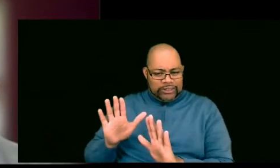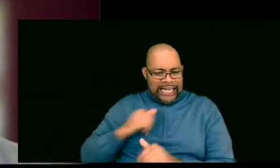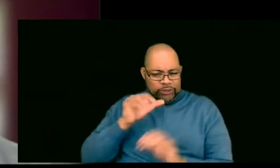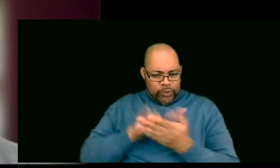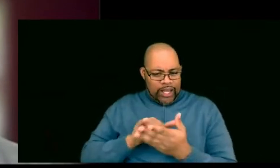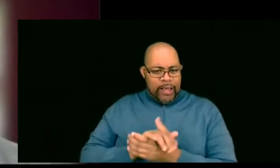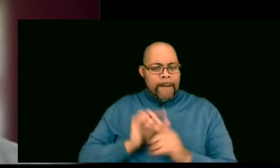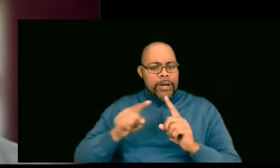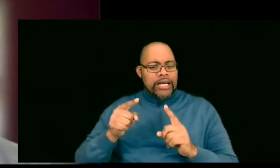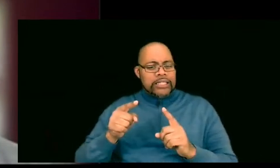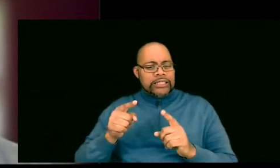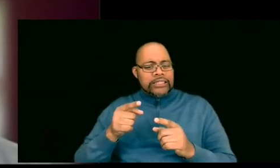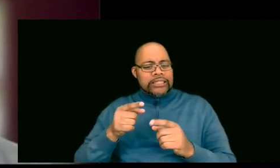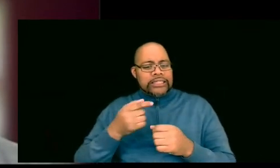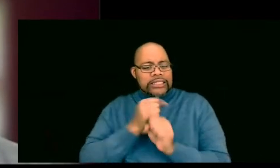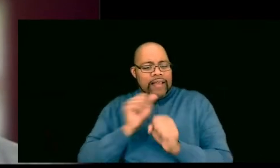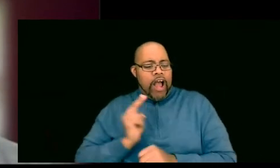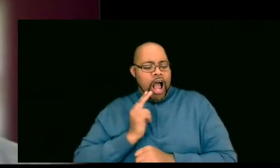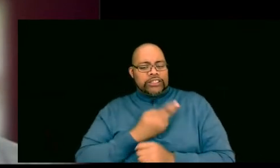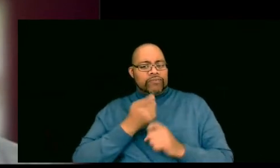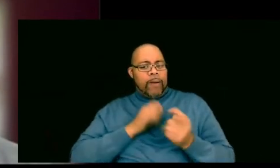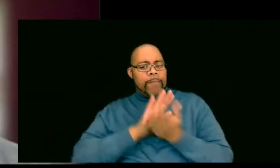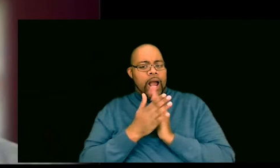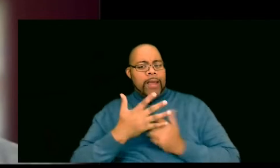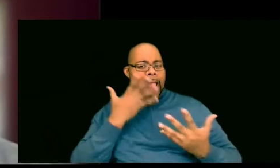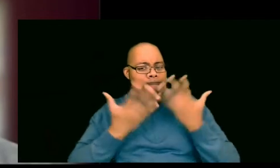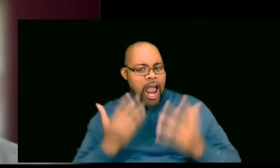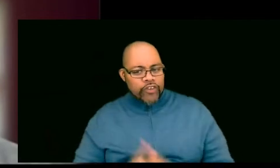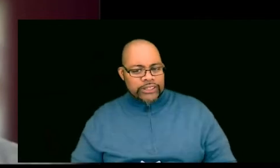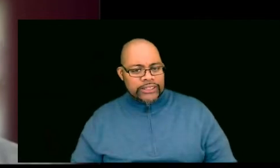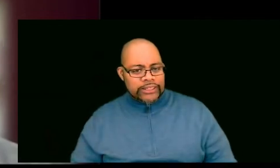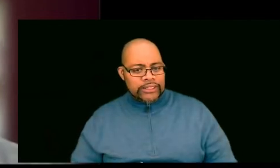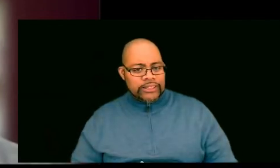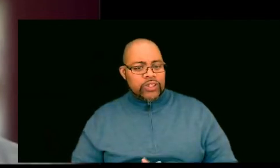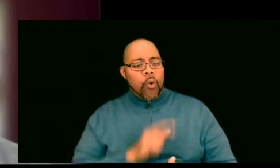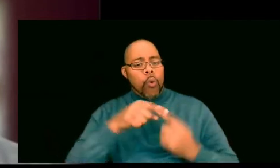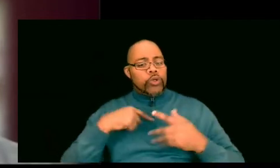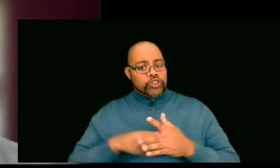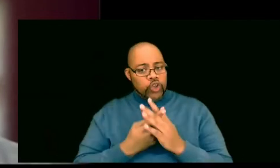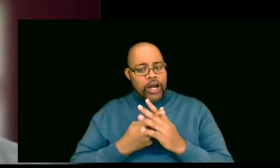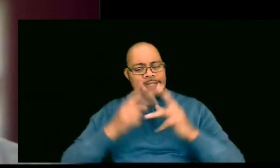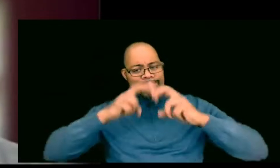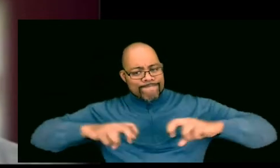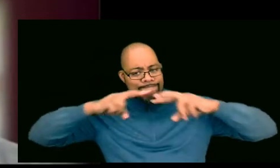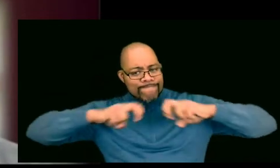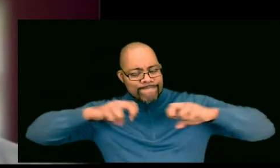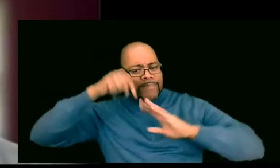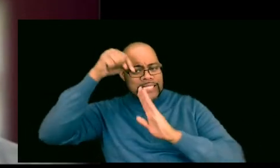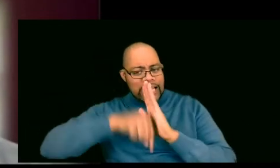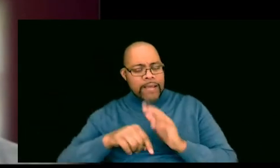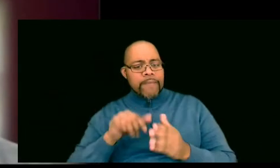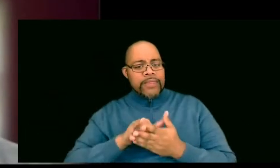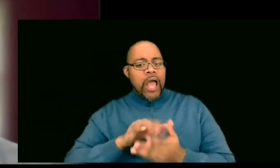embarrass anyone, but to save us from being embarrassed. And when we started to dig